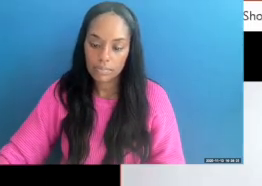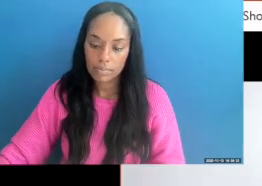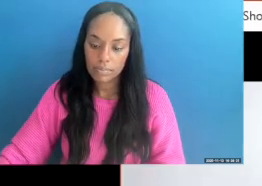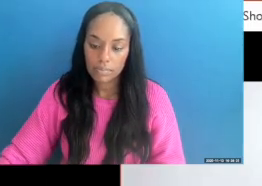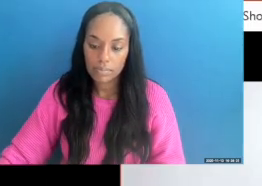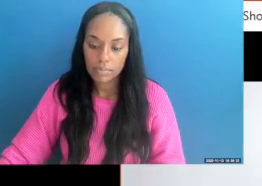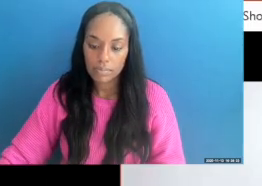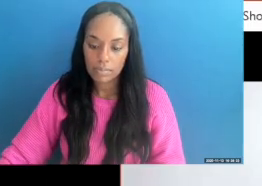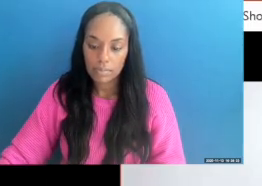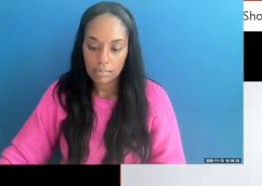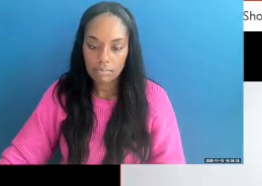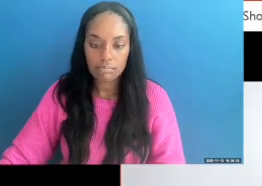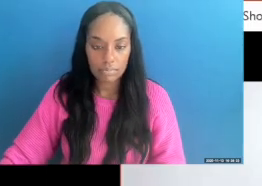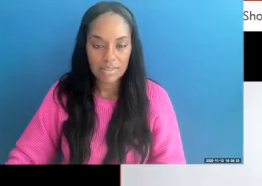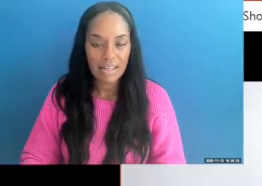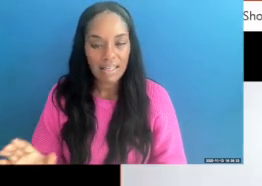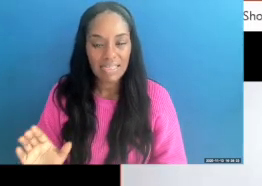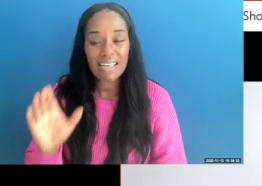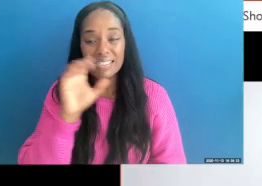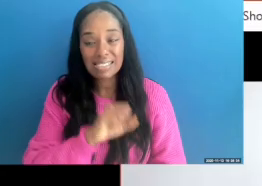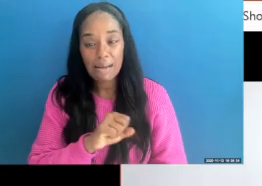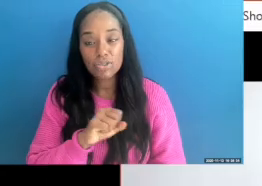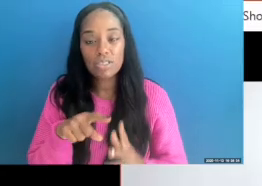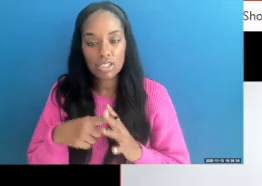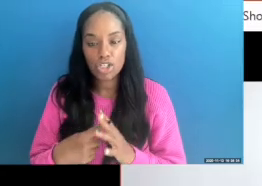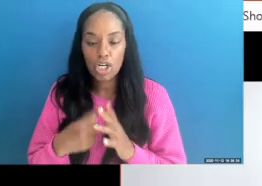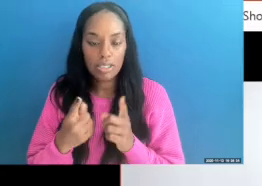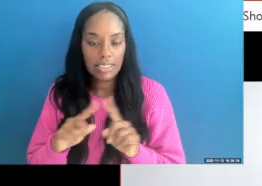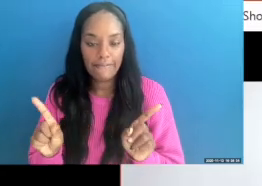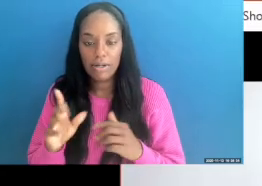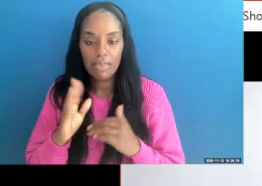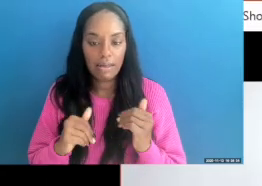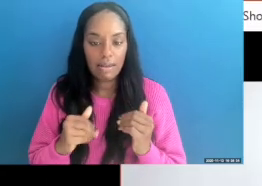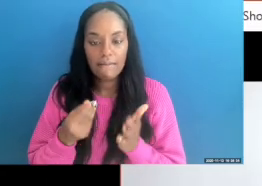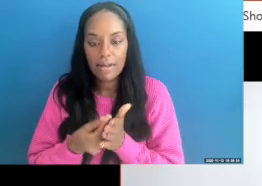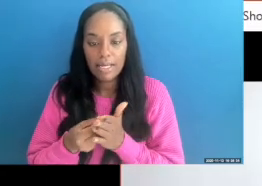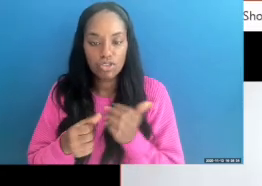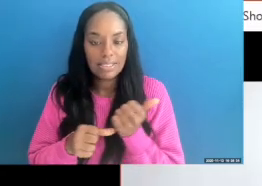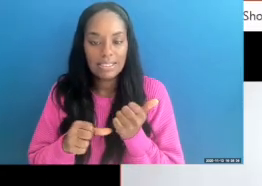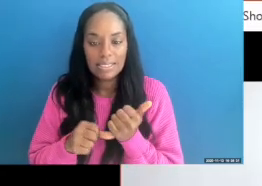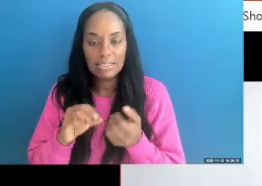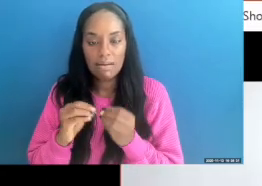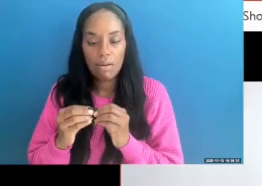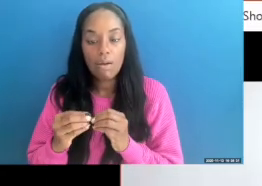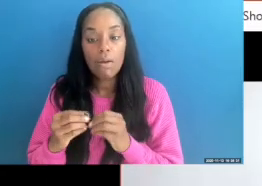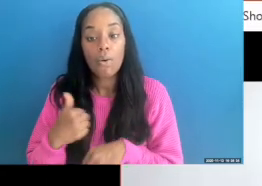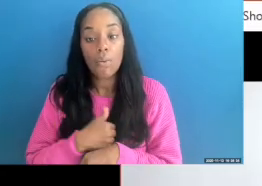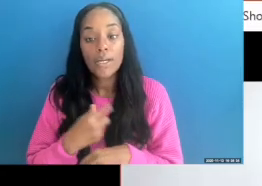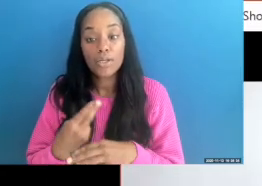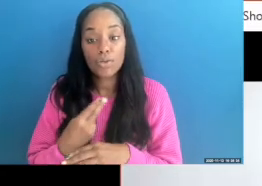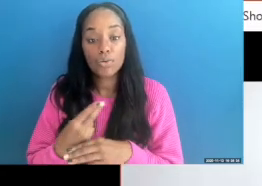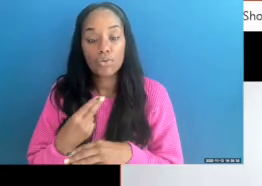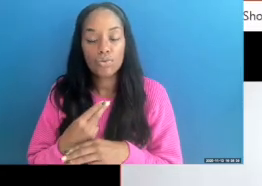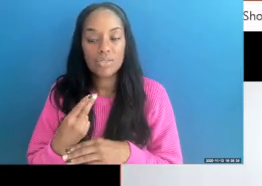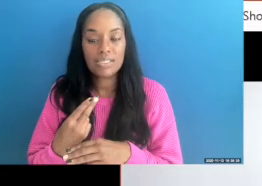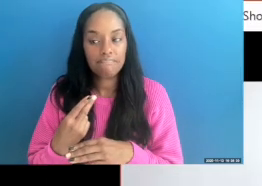quite on par with financing assistance, but the assumptions that went into it are just different than the financing